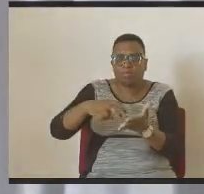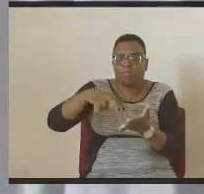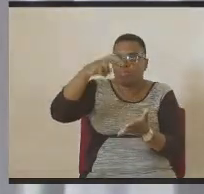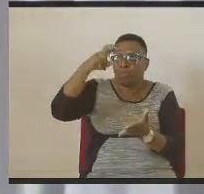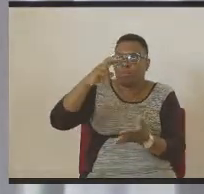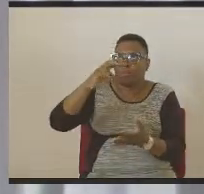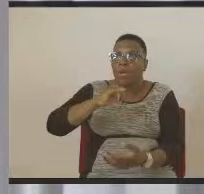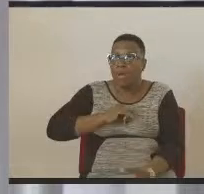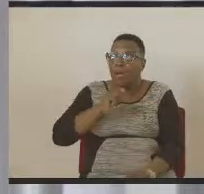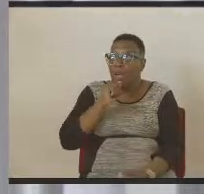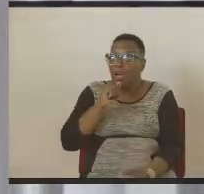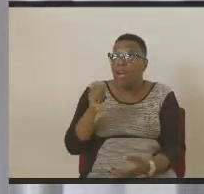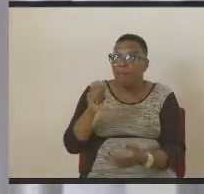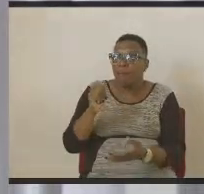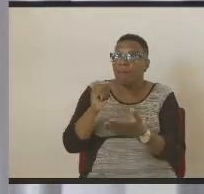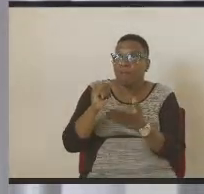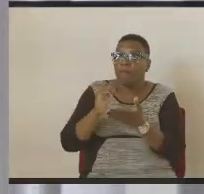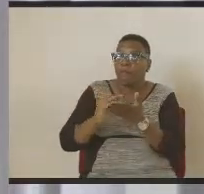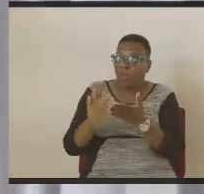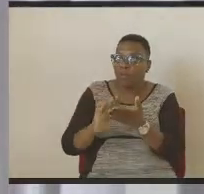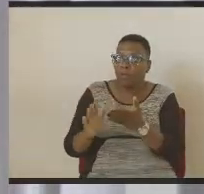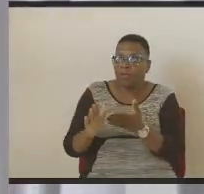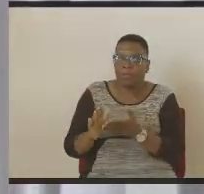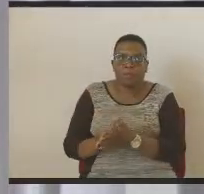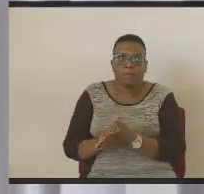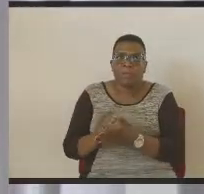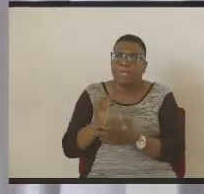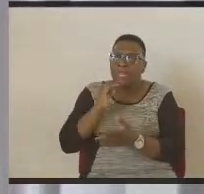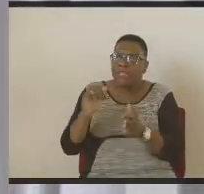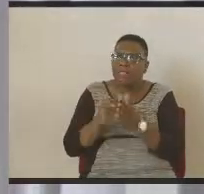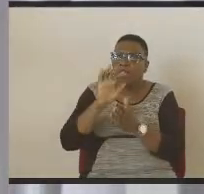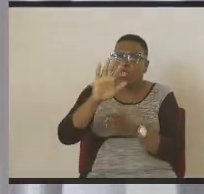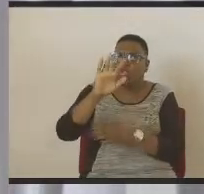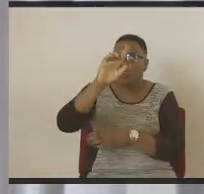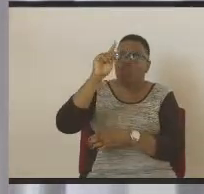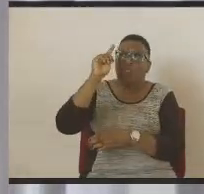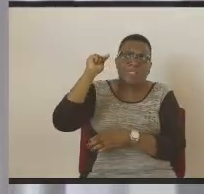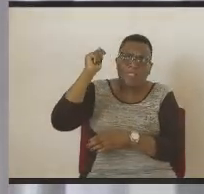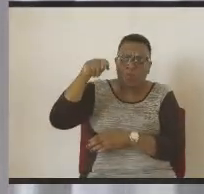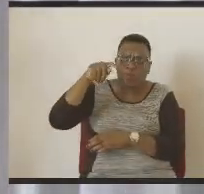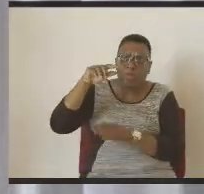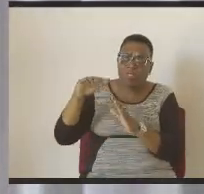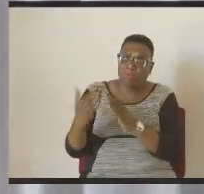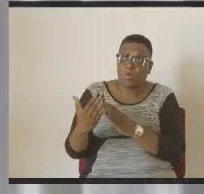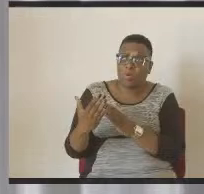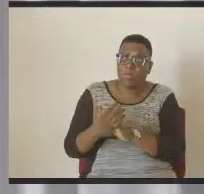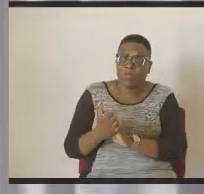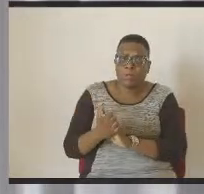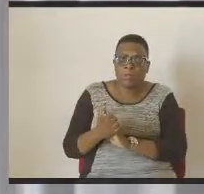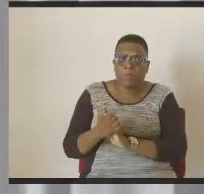church. Hallelujah. Is that your testimony this morning? Hallelujah.